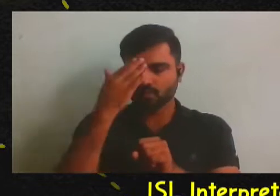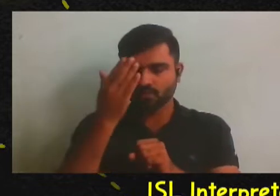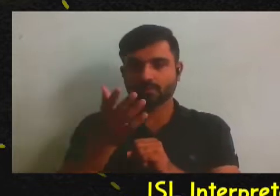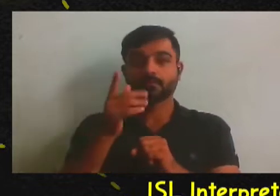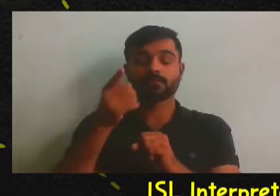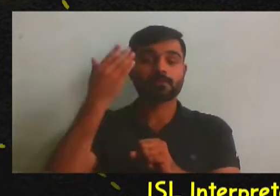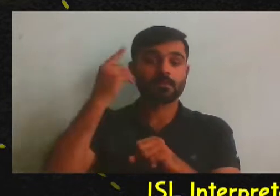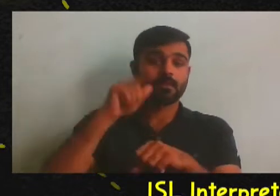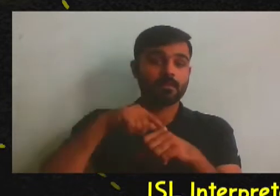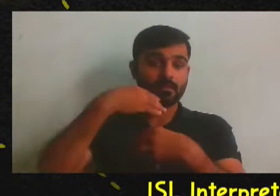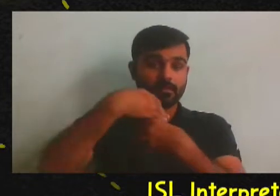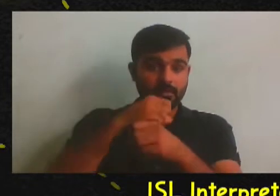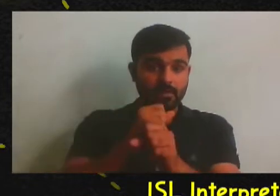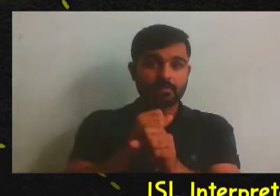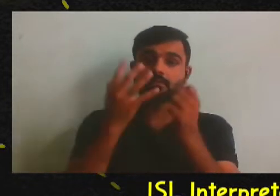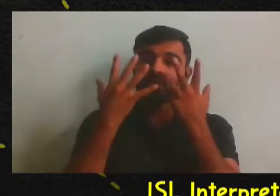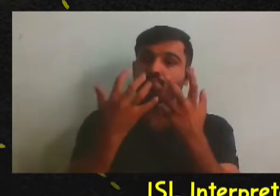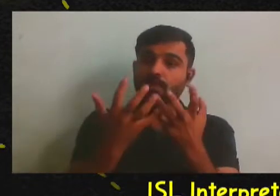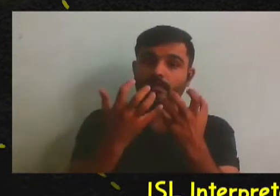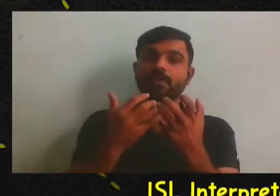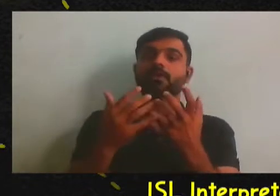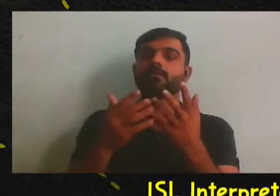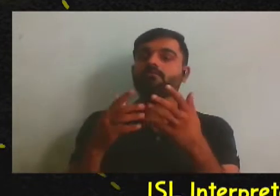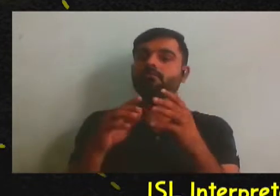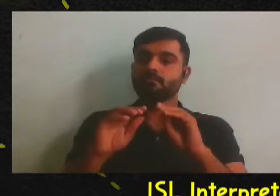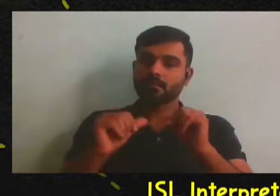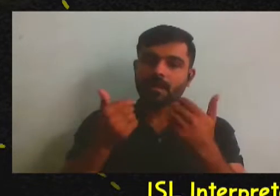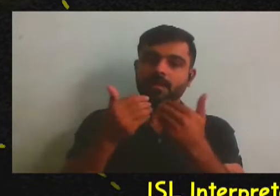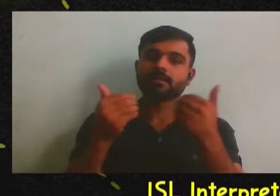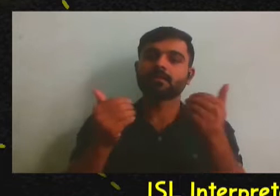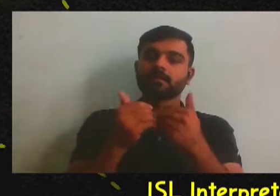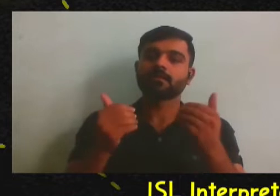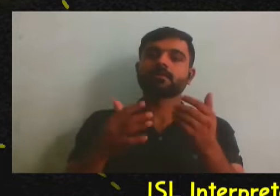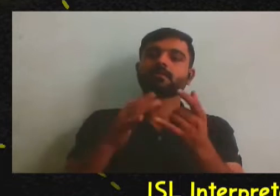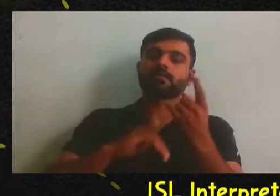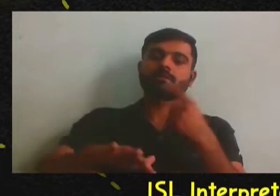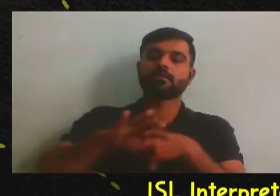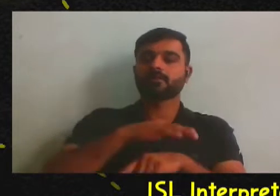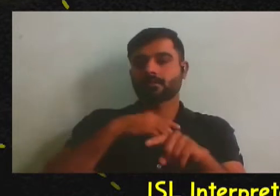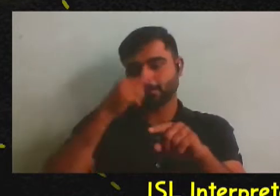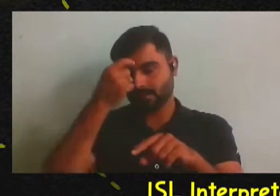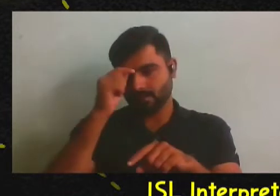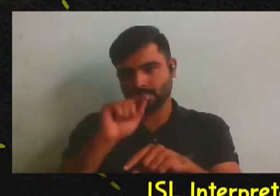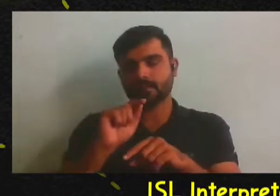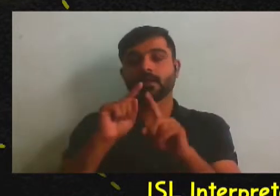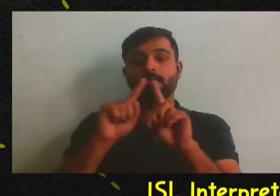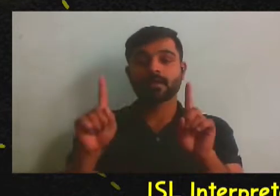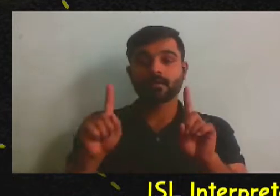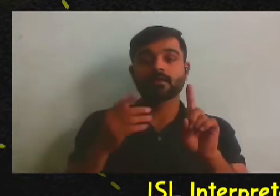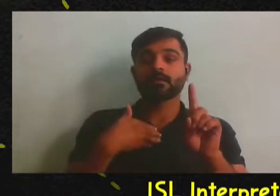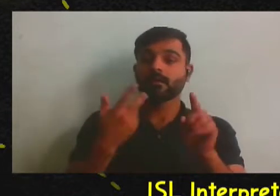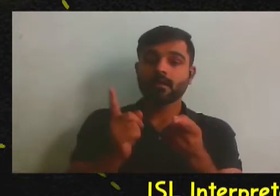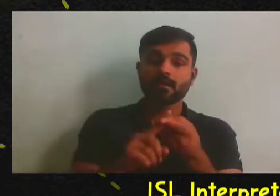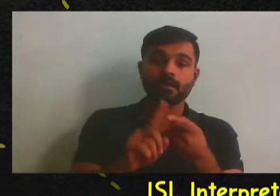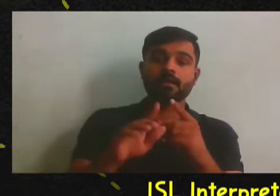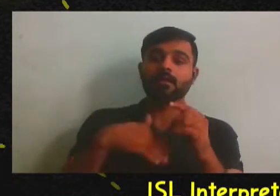that they were creating the demand for that sort of salaciousness. But what happened